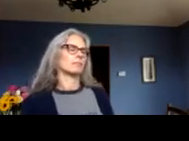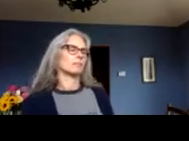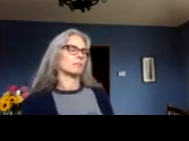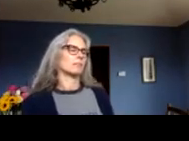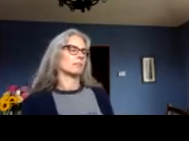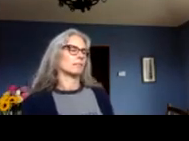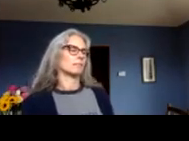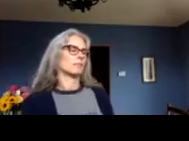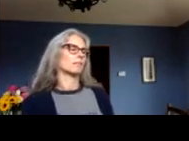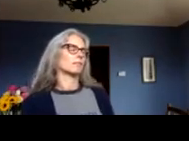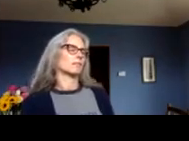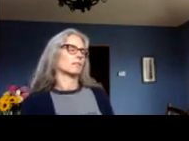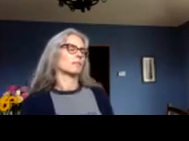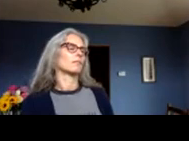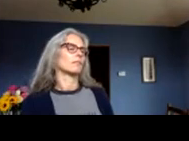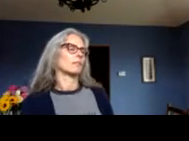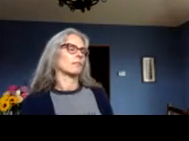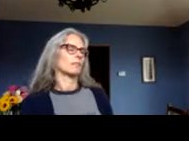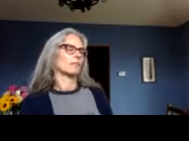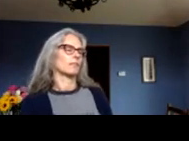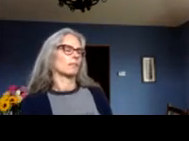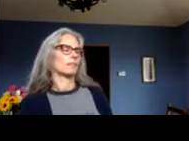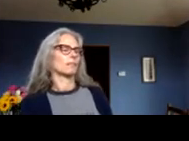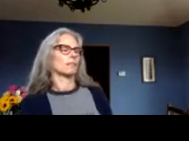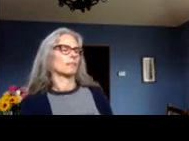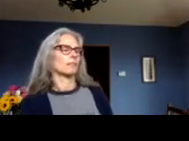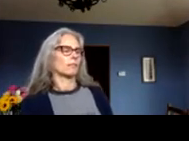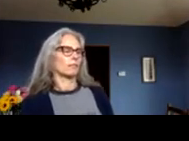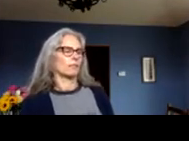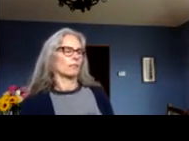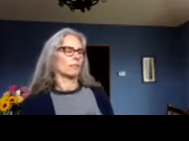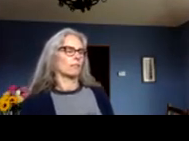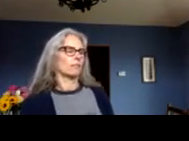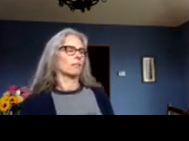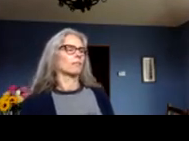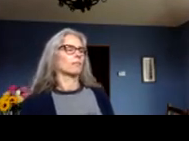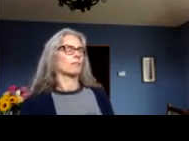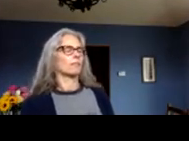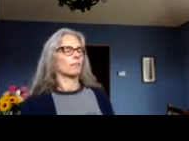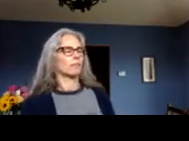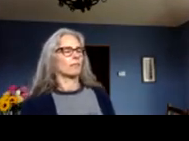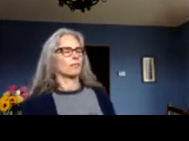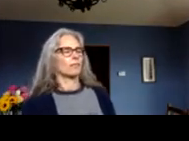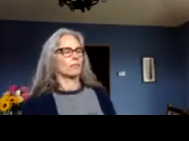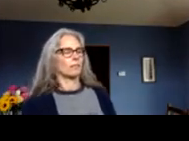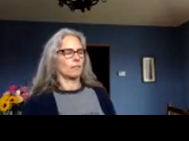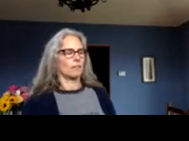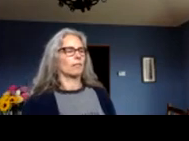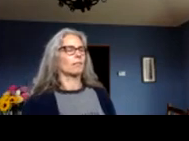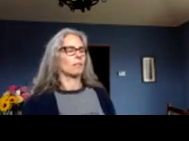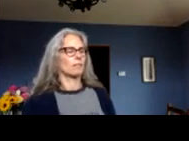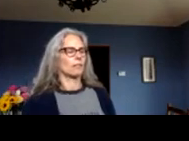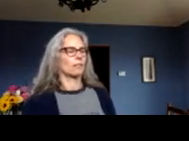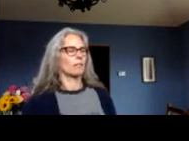because you have so many more options. Under this create menu, there's also the option to create